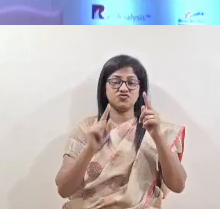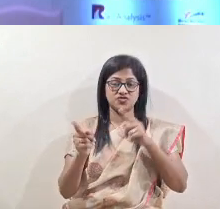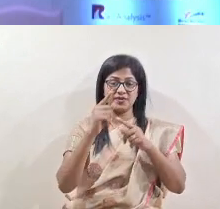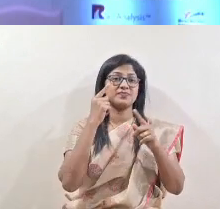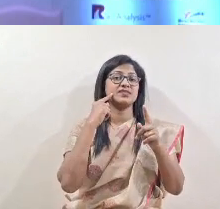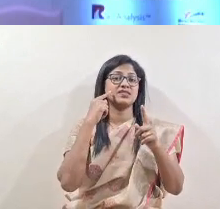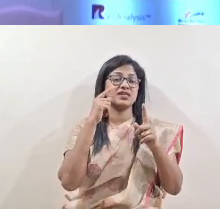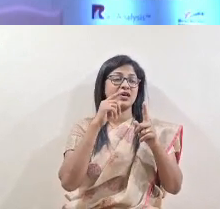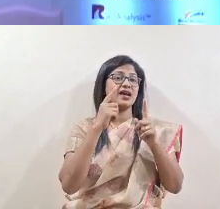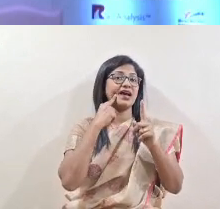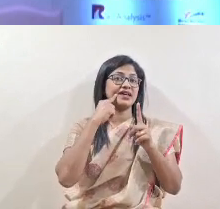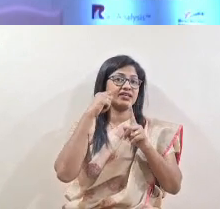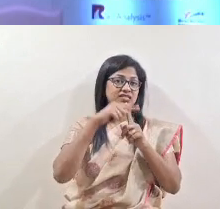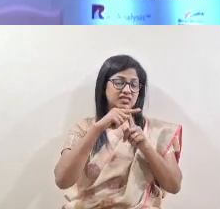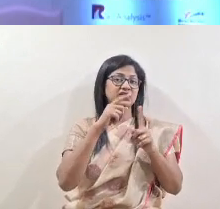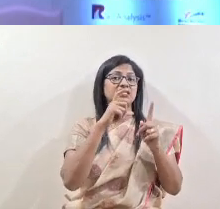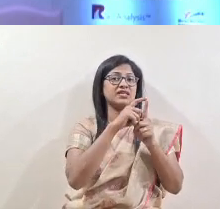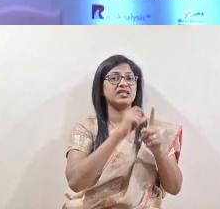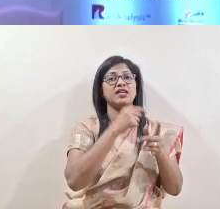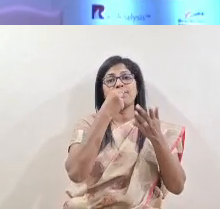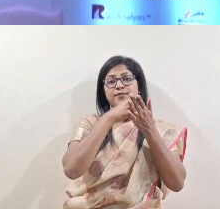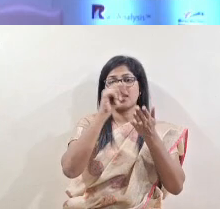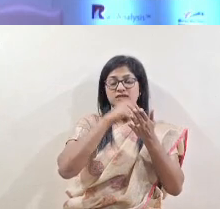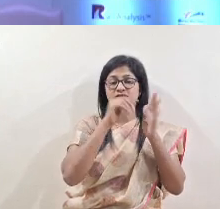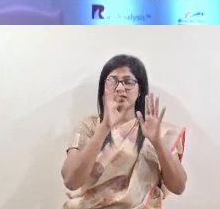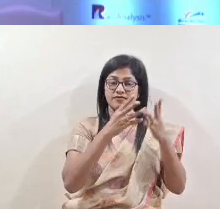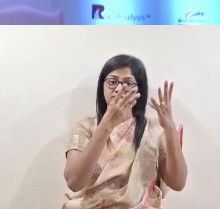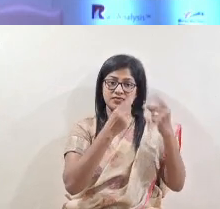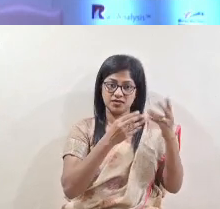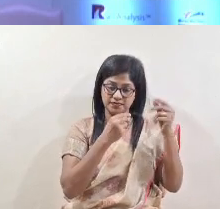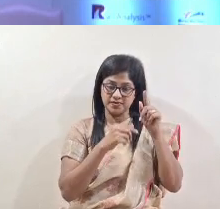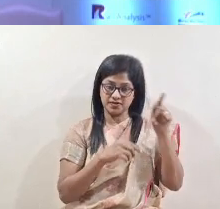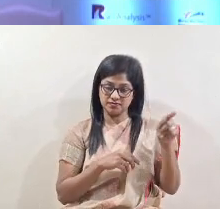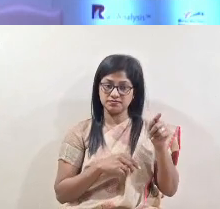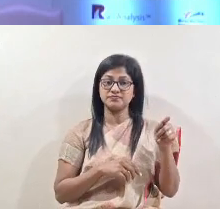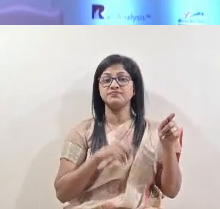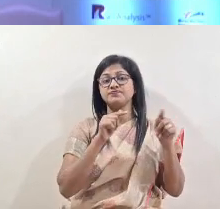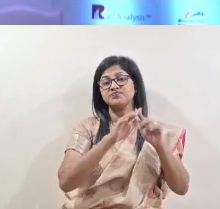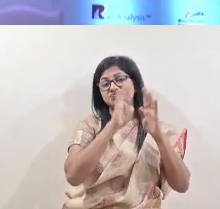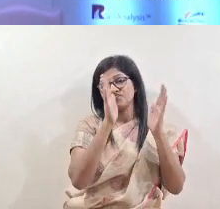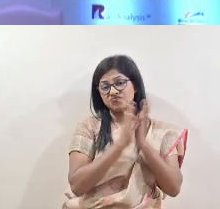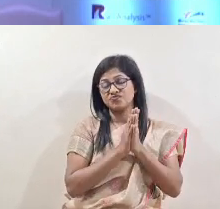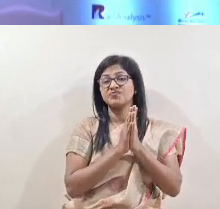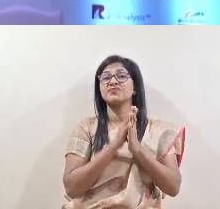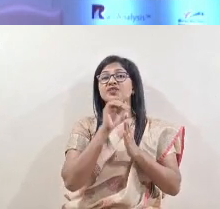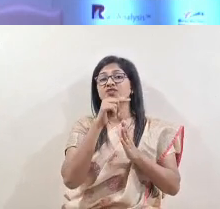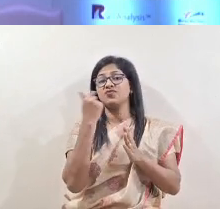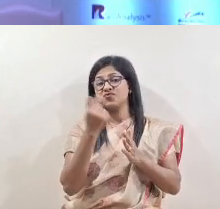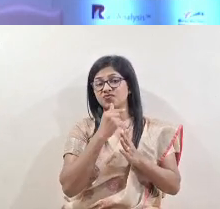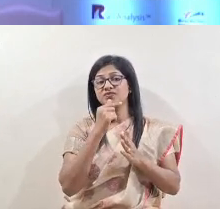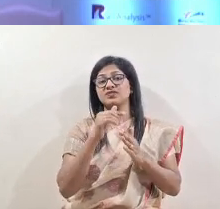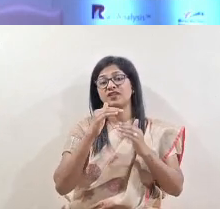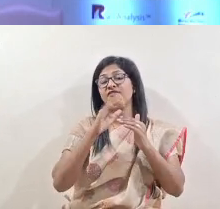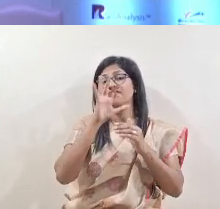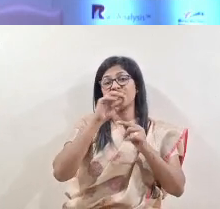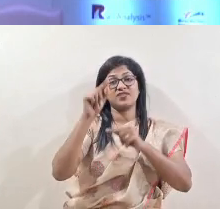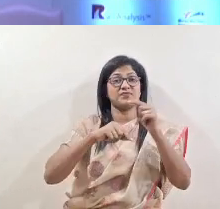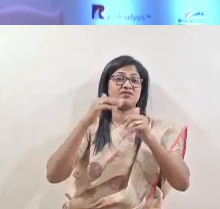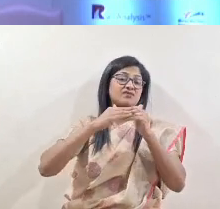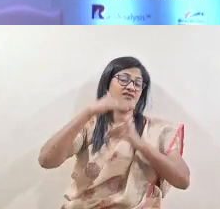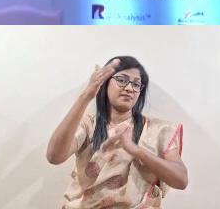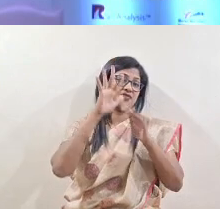IIT Delhi had validated these figures, and more or less the vulnerable road user contribution is more than